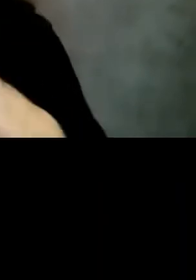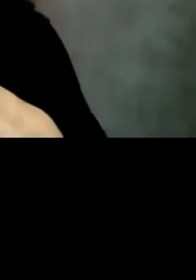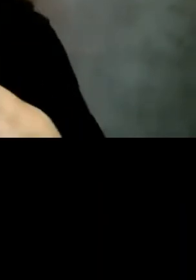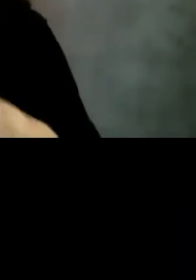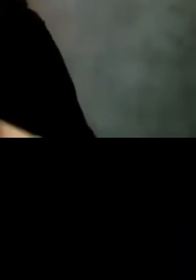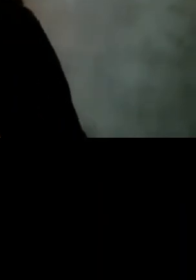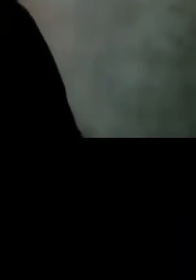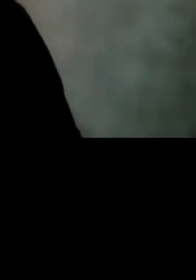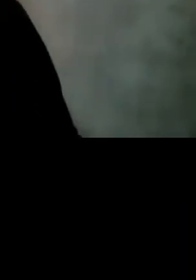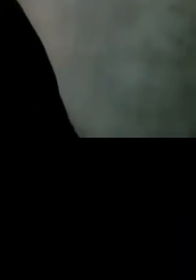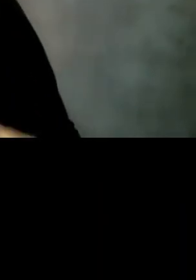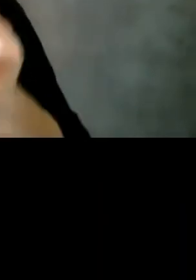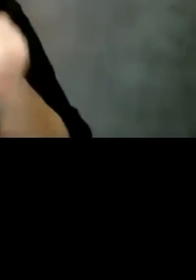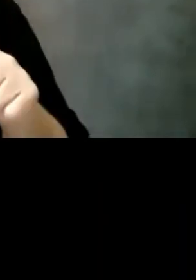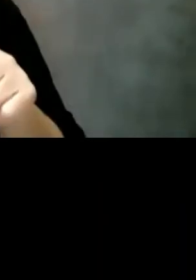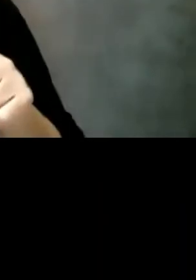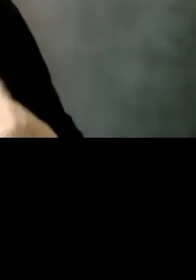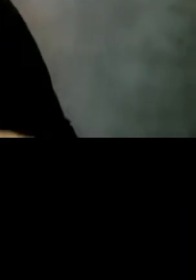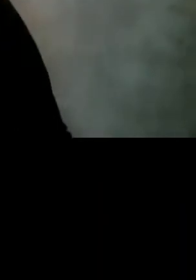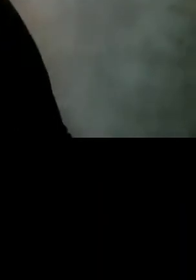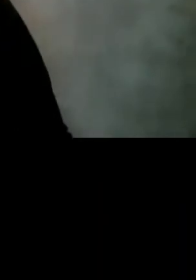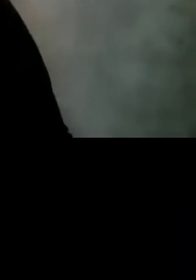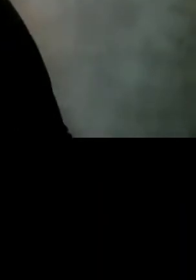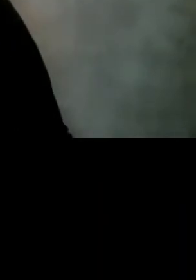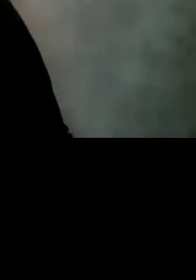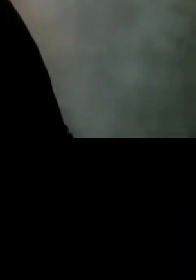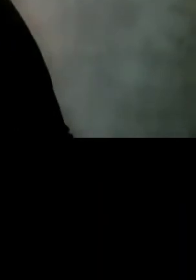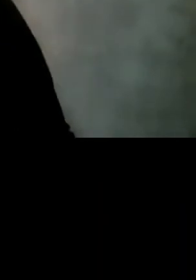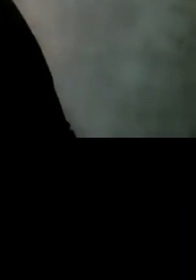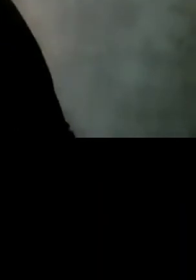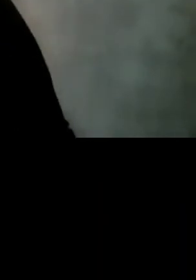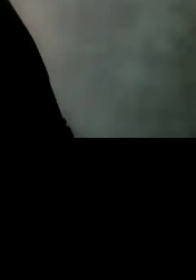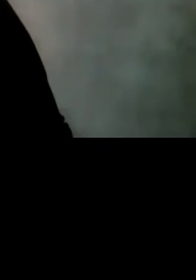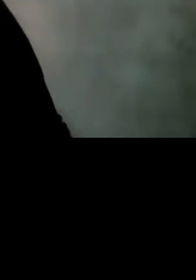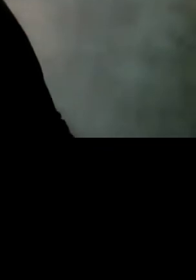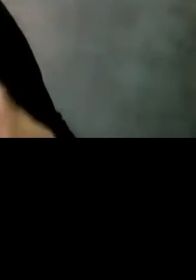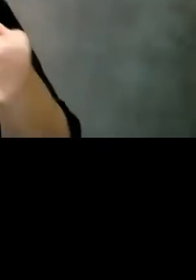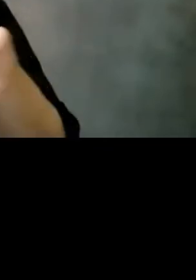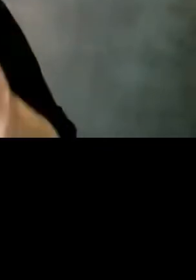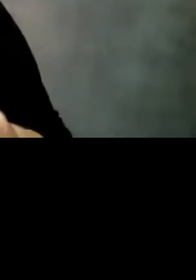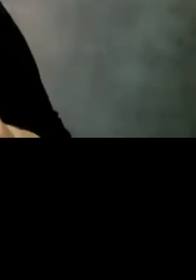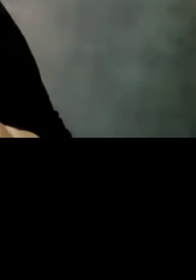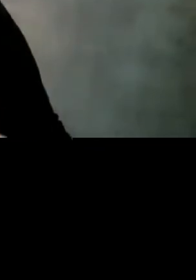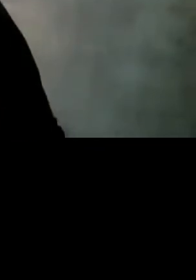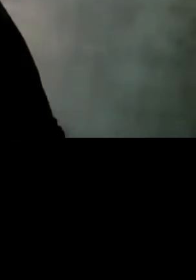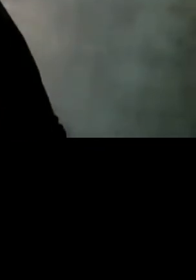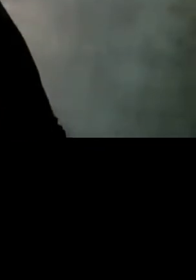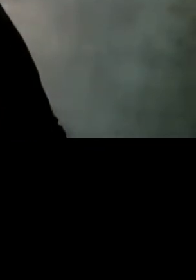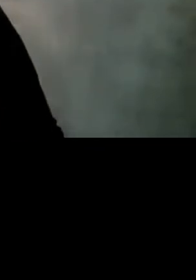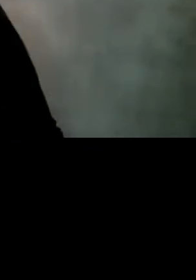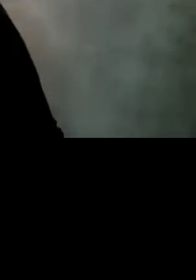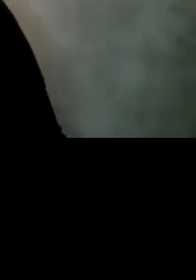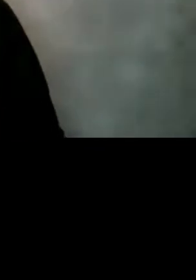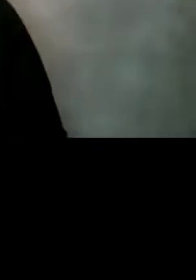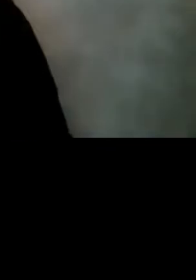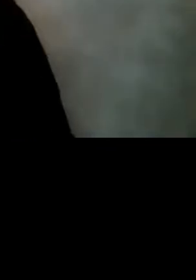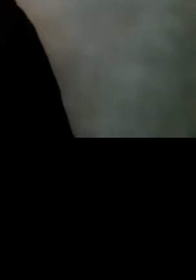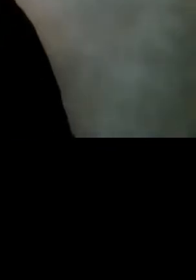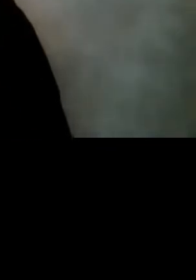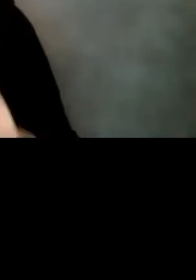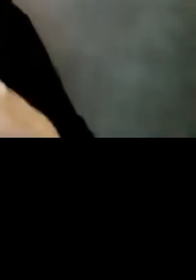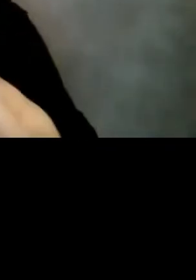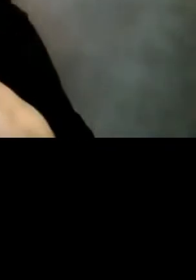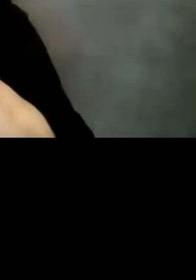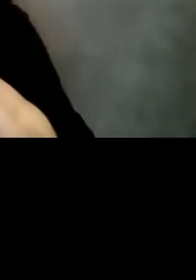not plausible. So sometimes somebody will say, well, you didn't control for eye color. Well, really, would eye color really